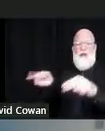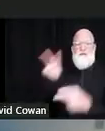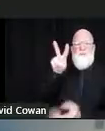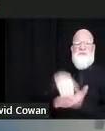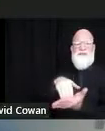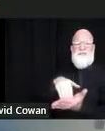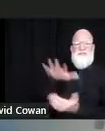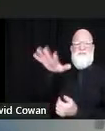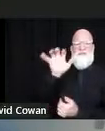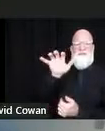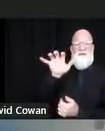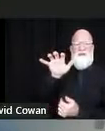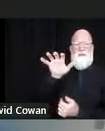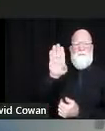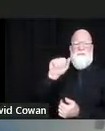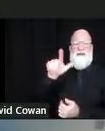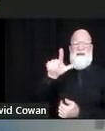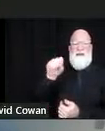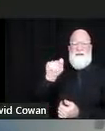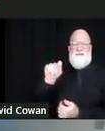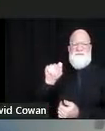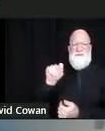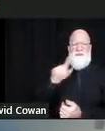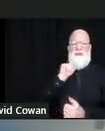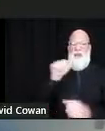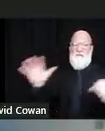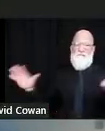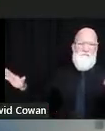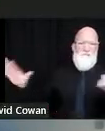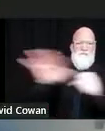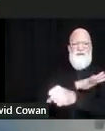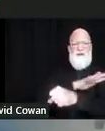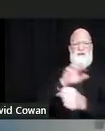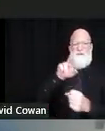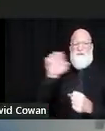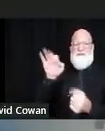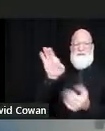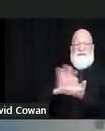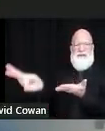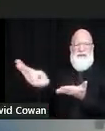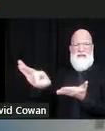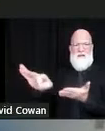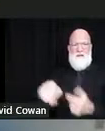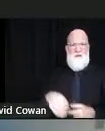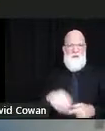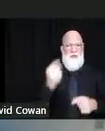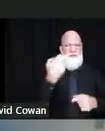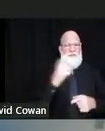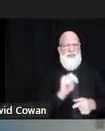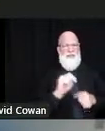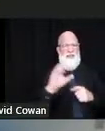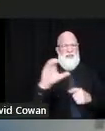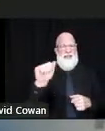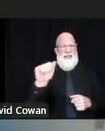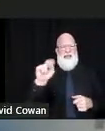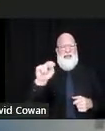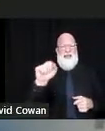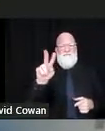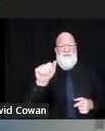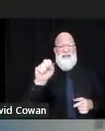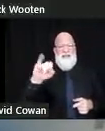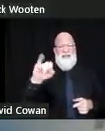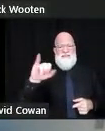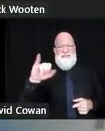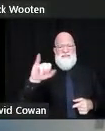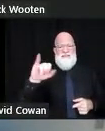suggested and that some of this uh canvasing basically the Count's making sure these ballots were found should have been done before the audit was conducted to